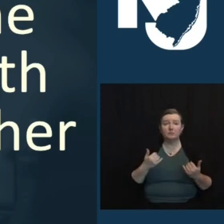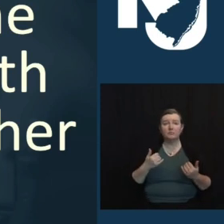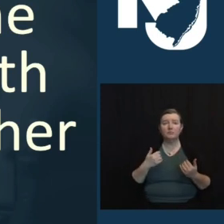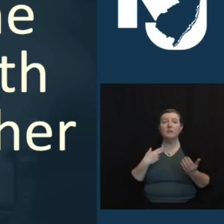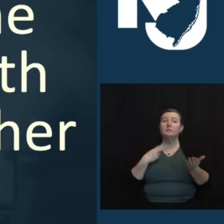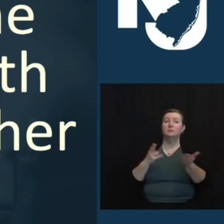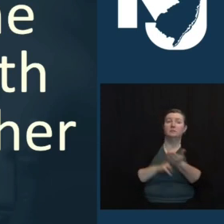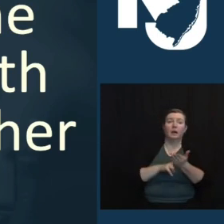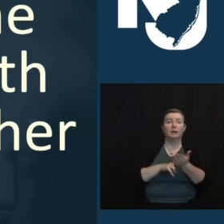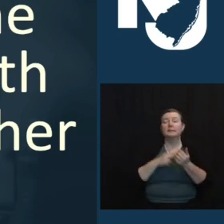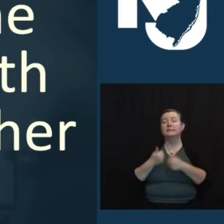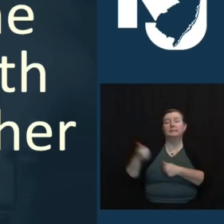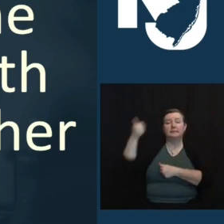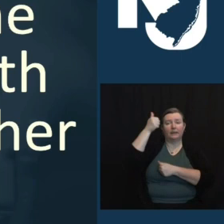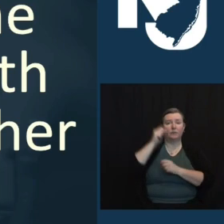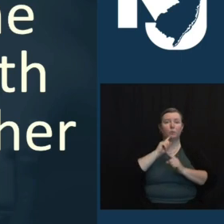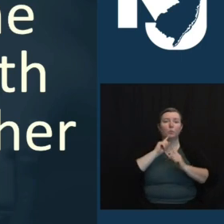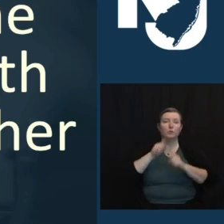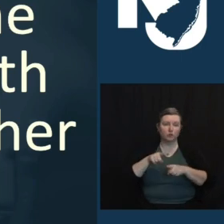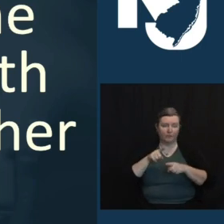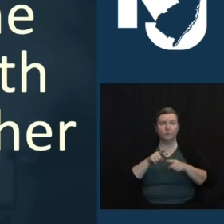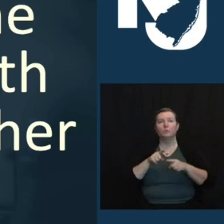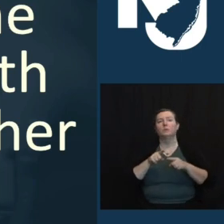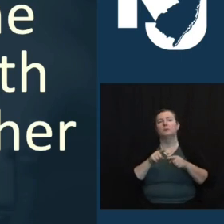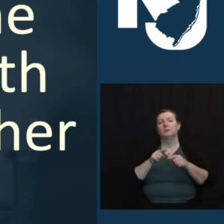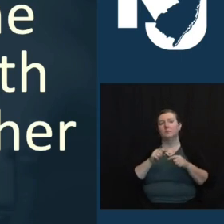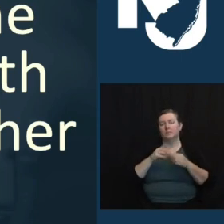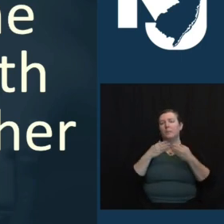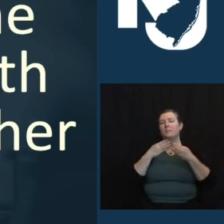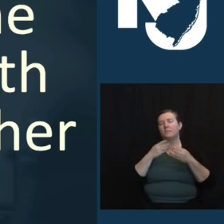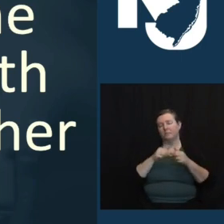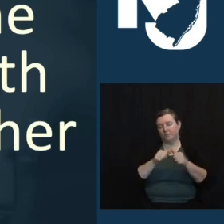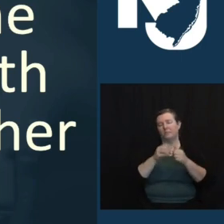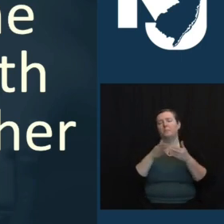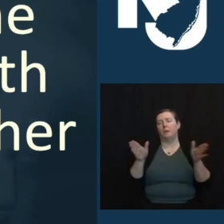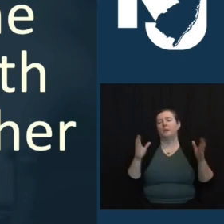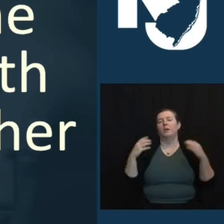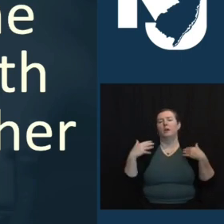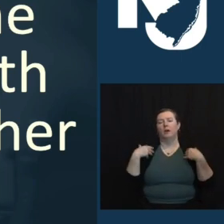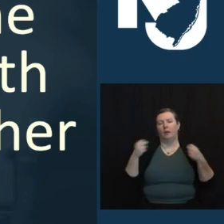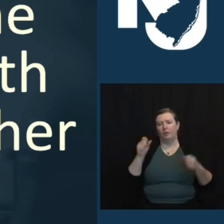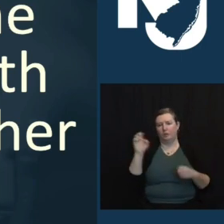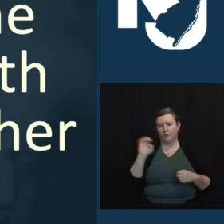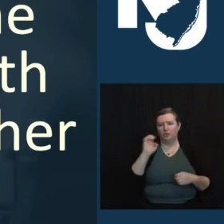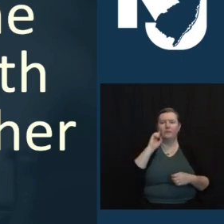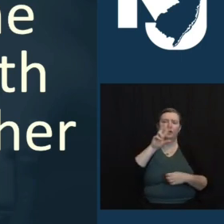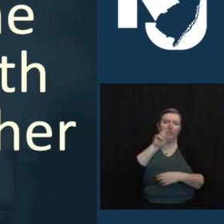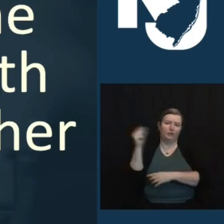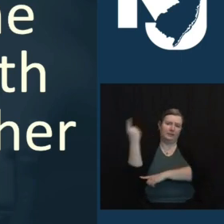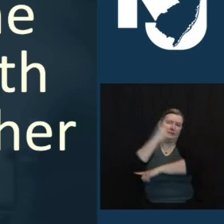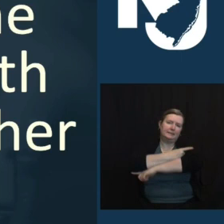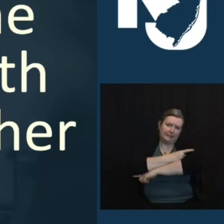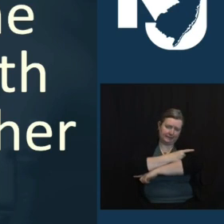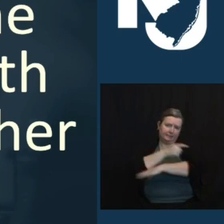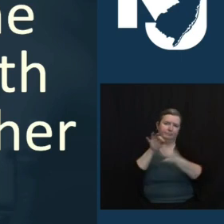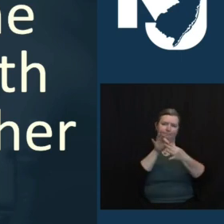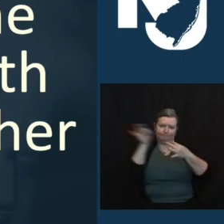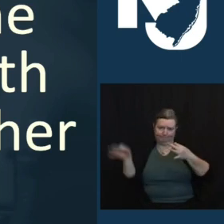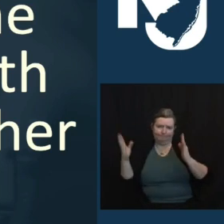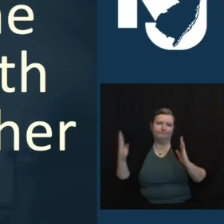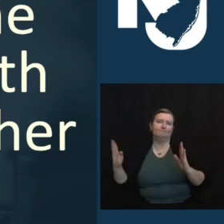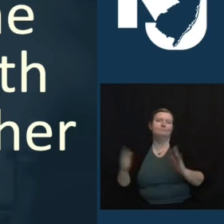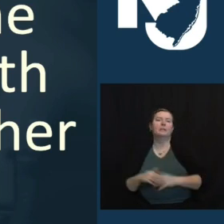health emergency initially declared on March 9th, 2020. As we have noted many times before,